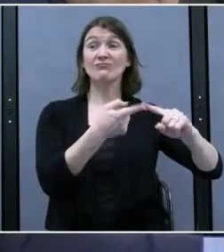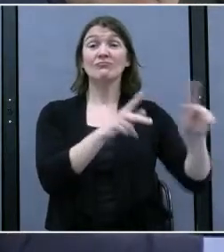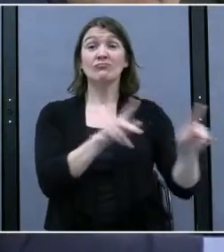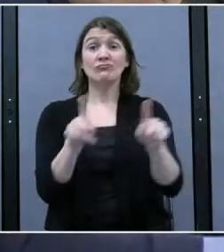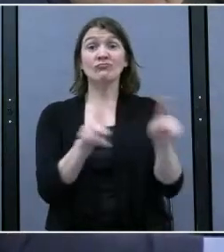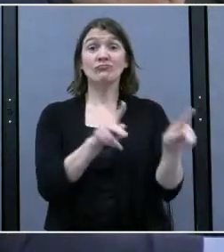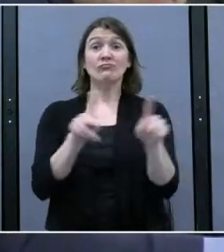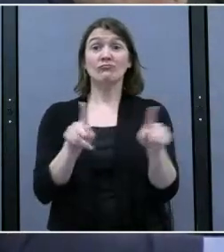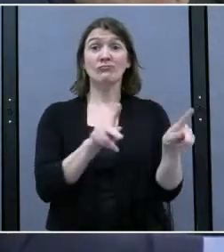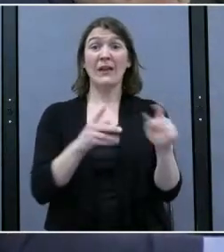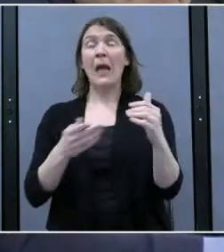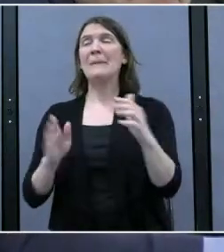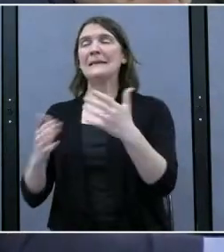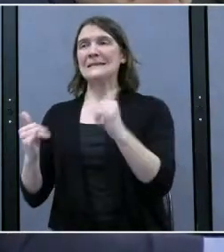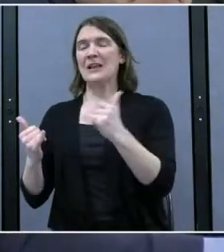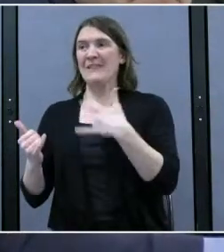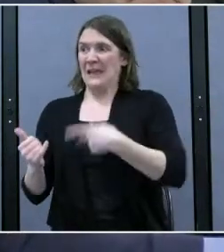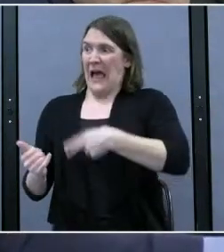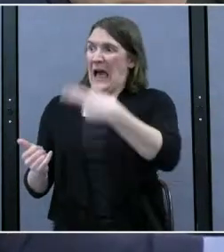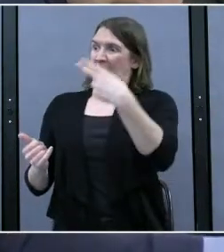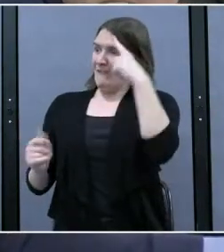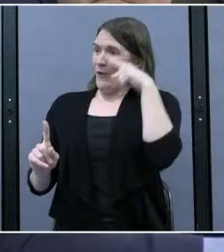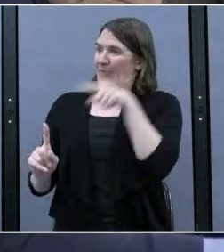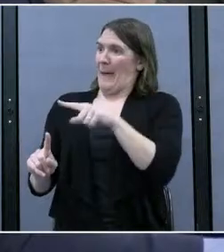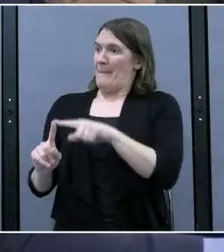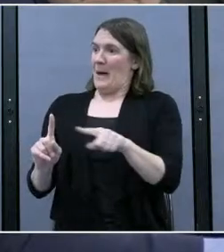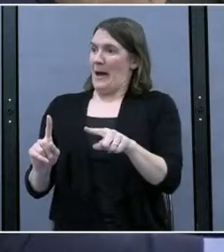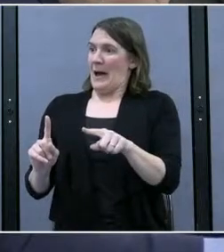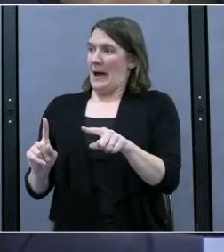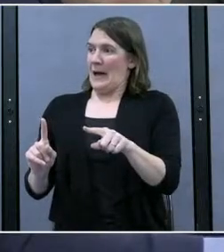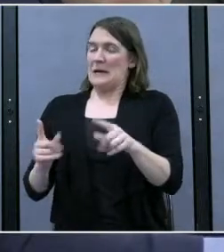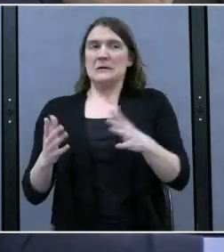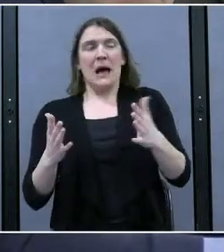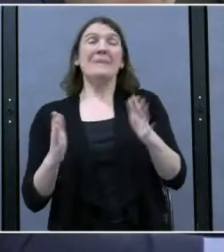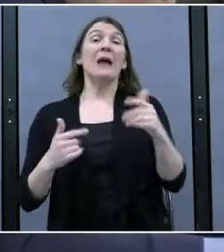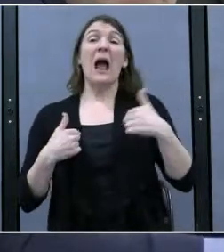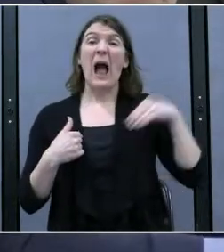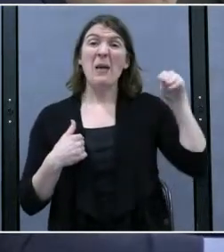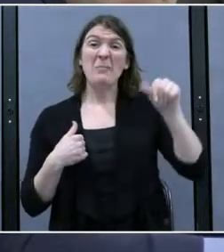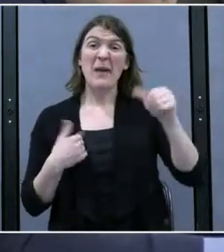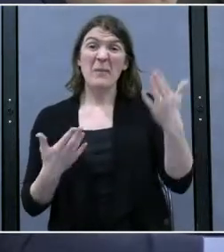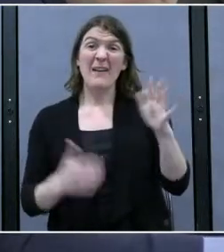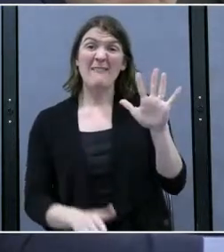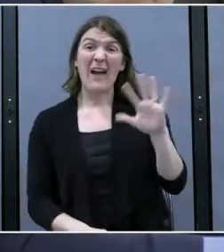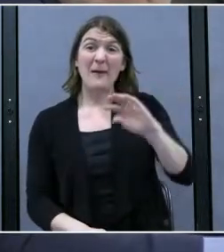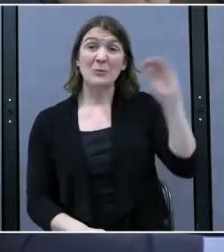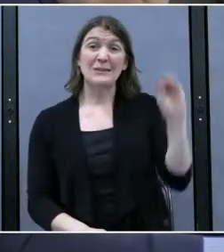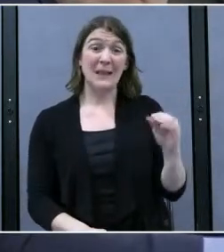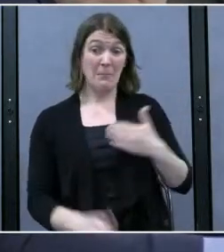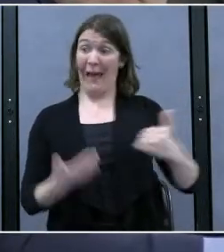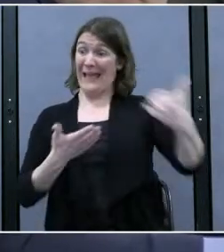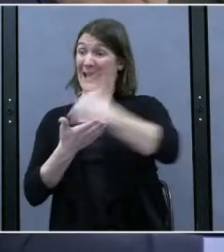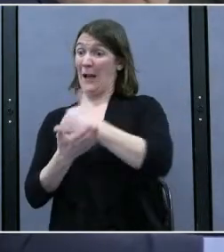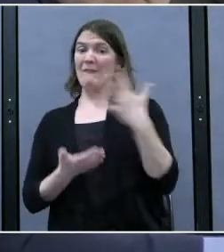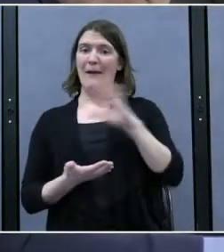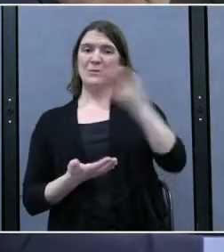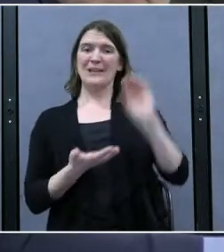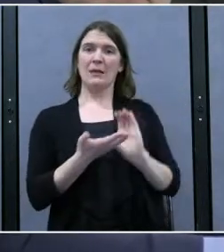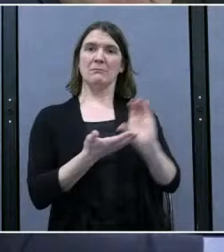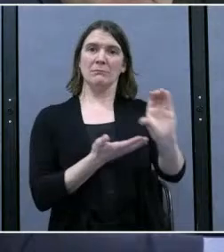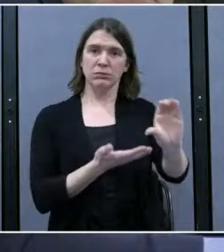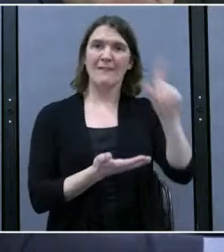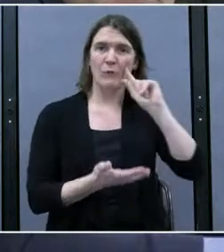of their income, it still might be kind of more burdensome than mine, for example. Like, I pay about 5% of my total income to the